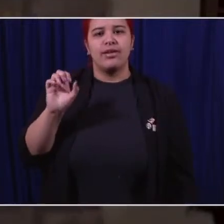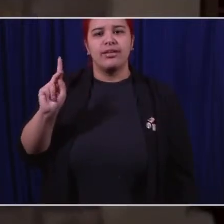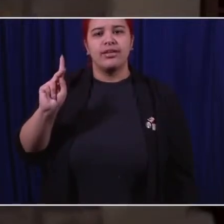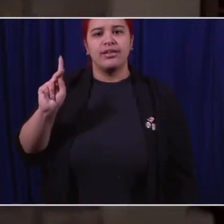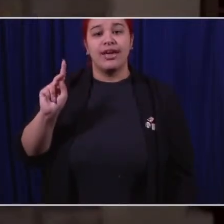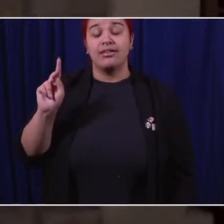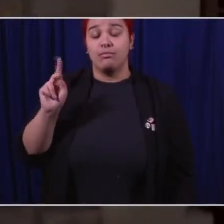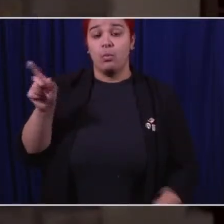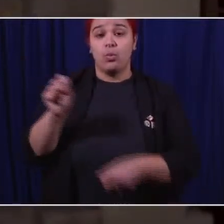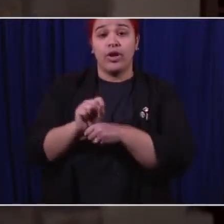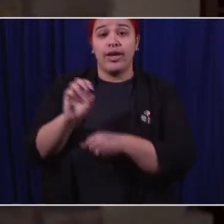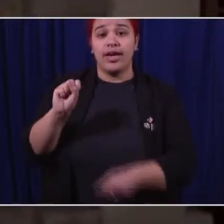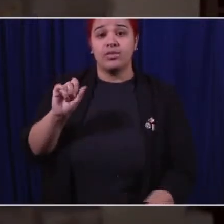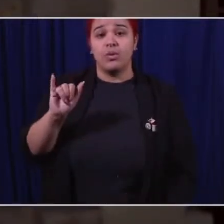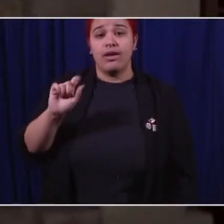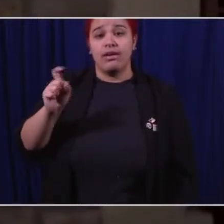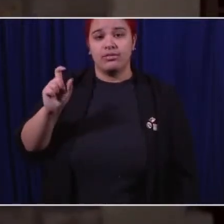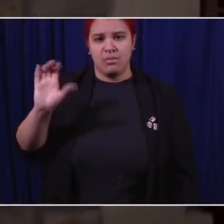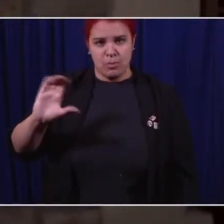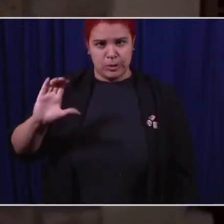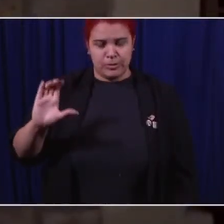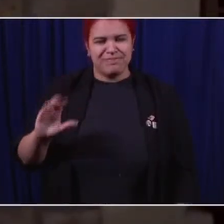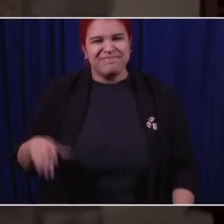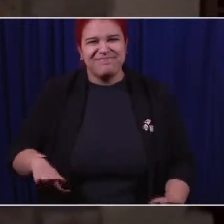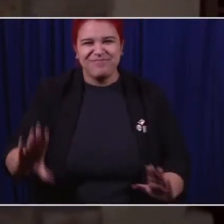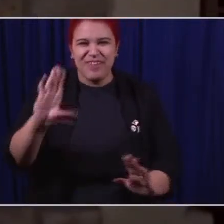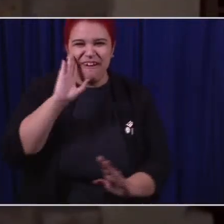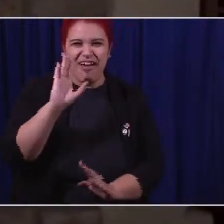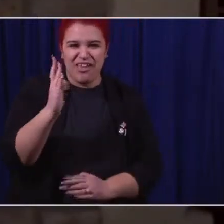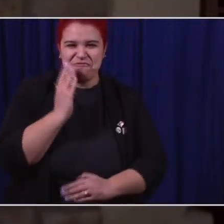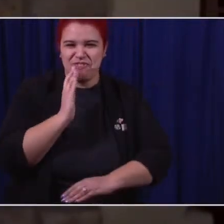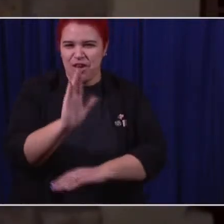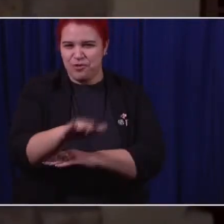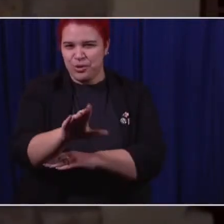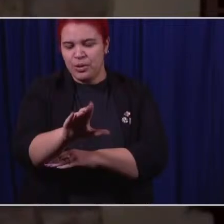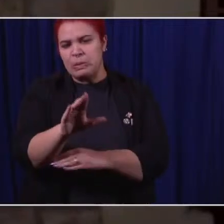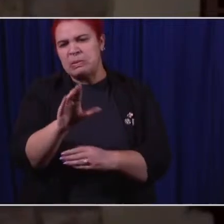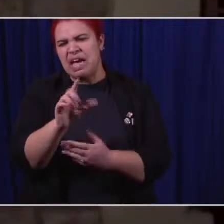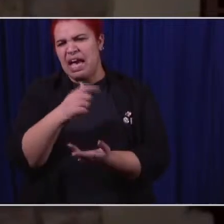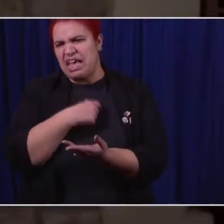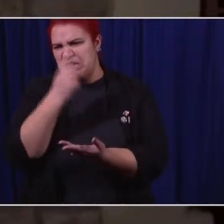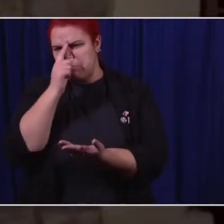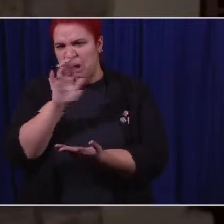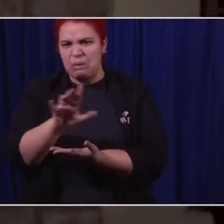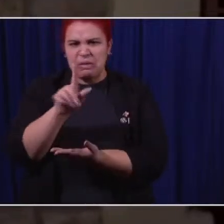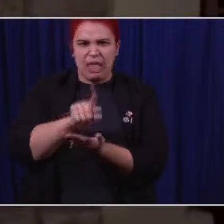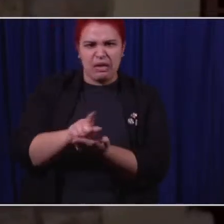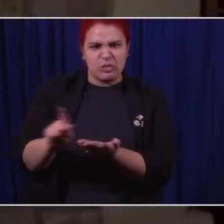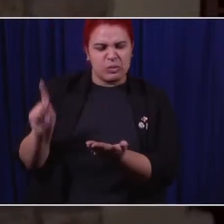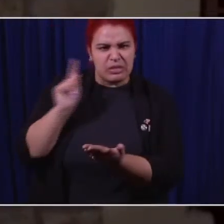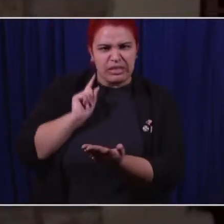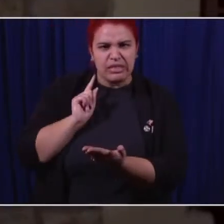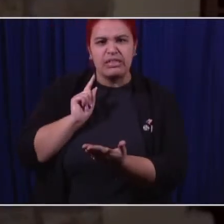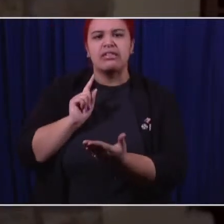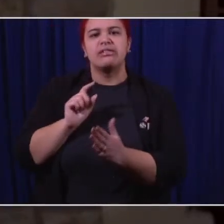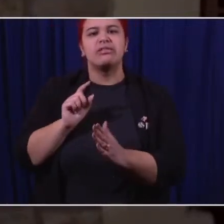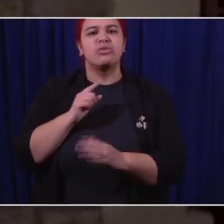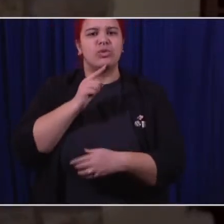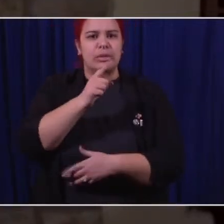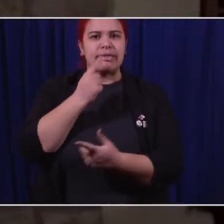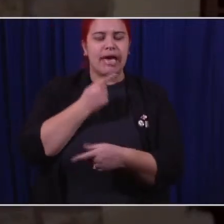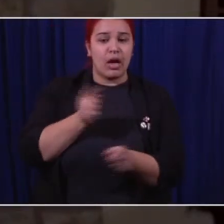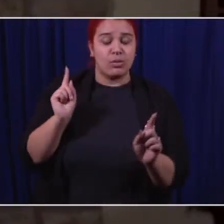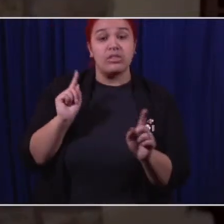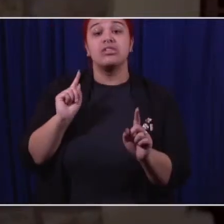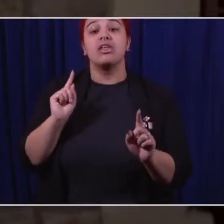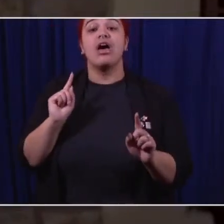Jeff. Good afternoon, Governor. I think it was last week that you said the state may have to slow down the vaccine